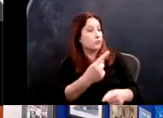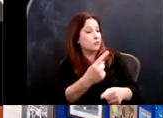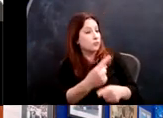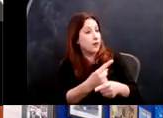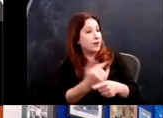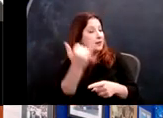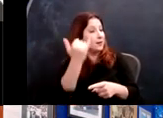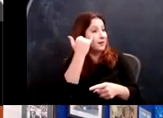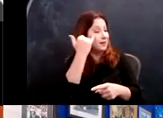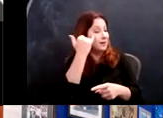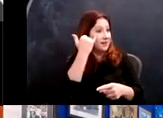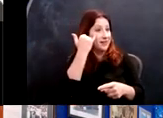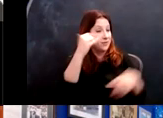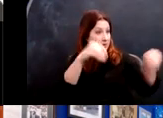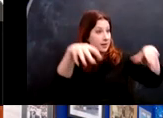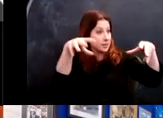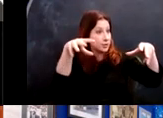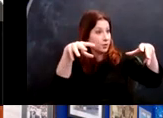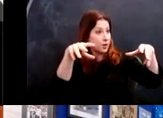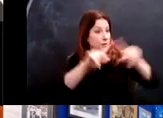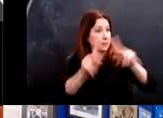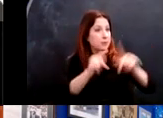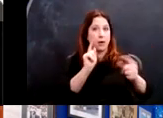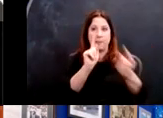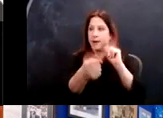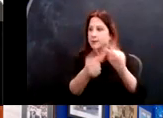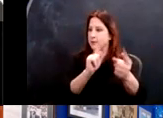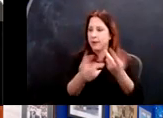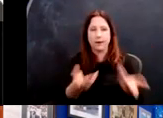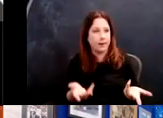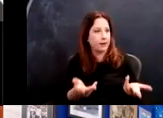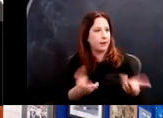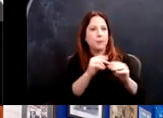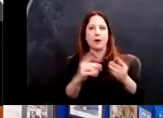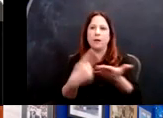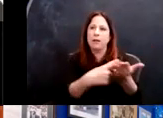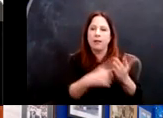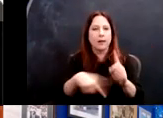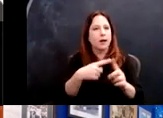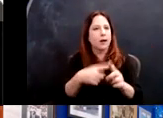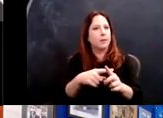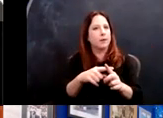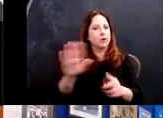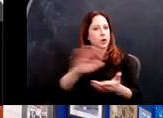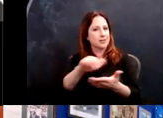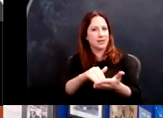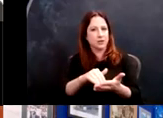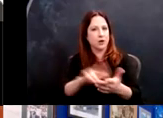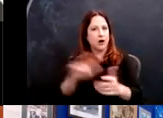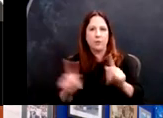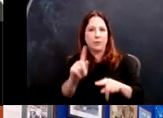on if it's not somewhere where people are passing by. And if you don't have people spreading the words, talking about it, then others can't find